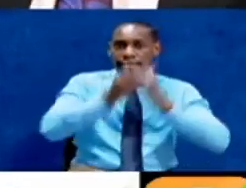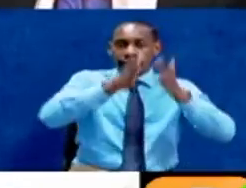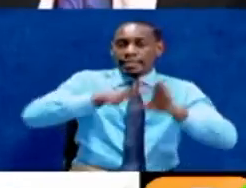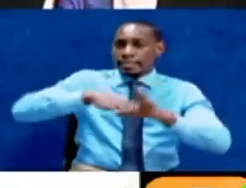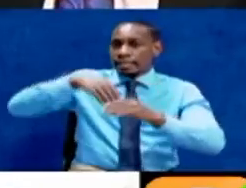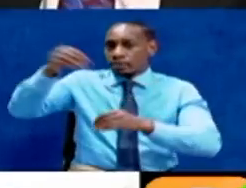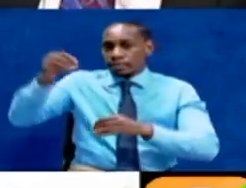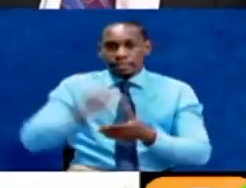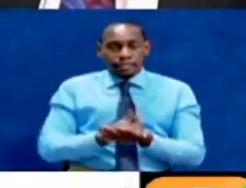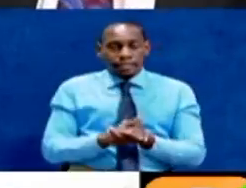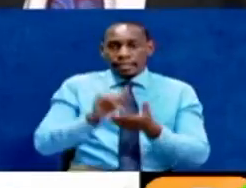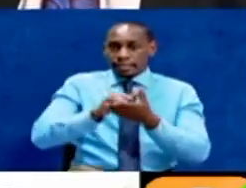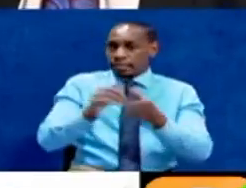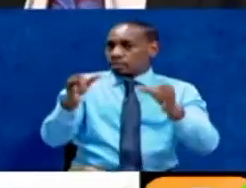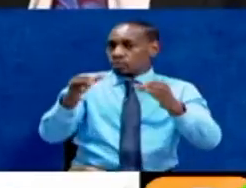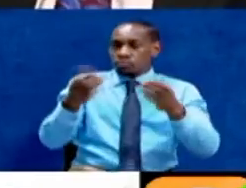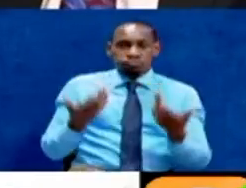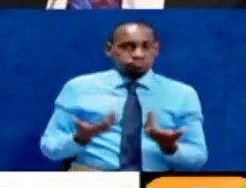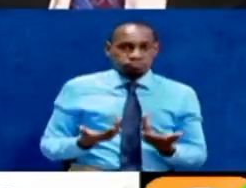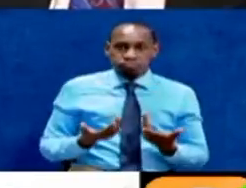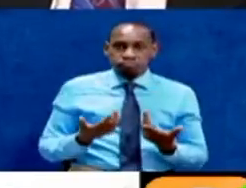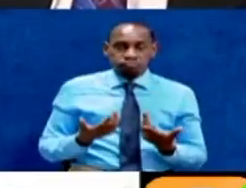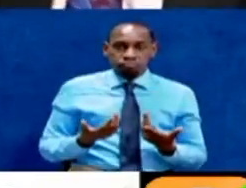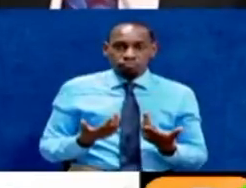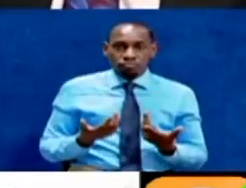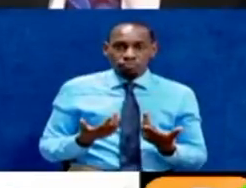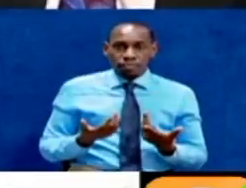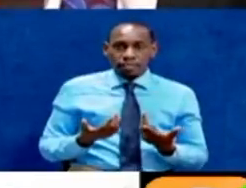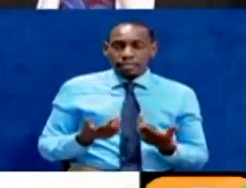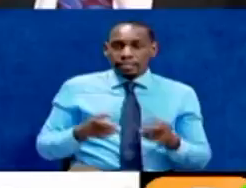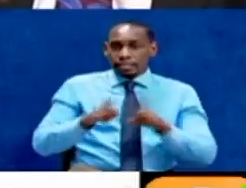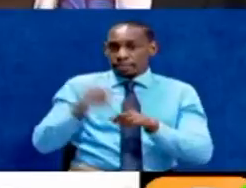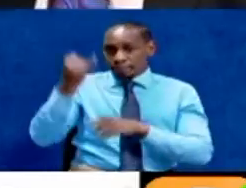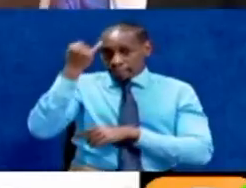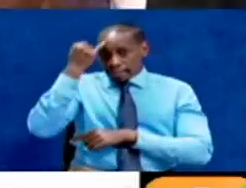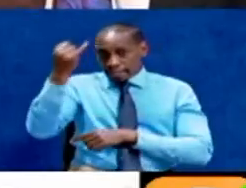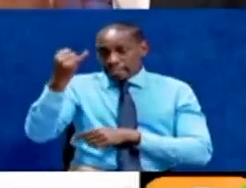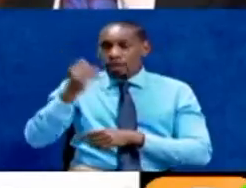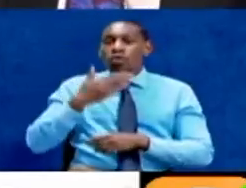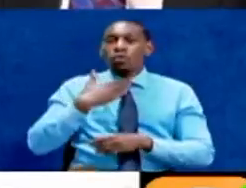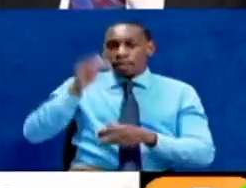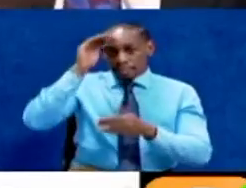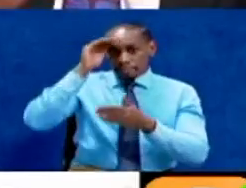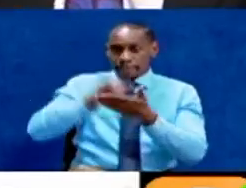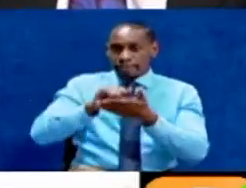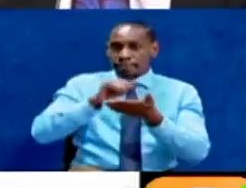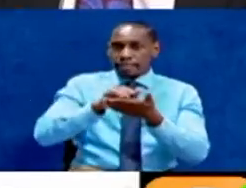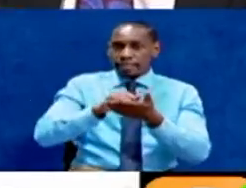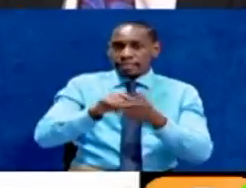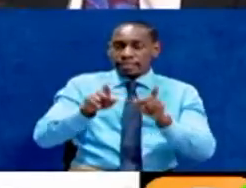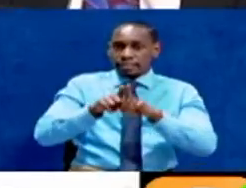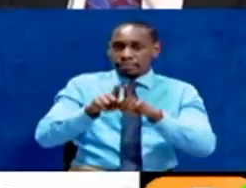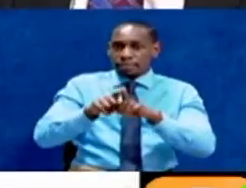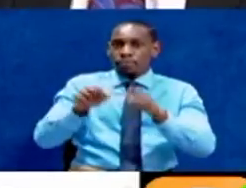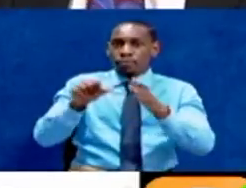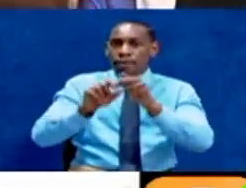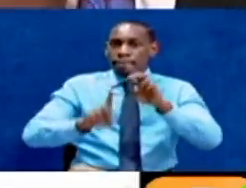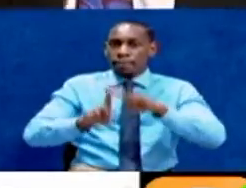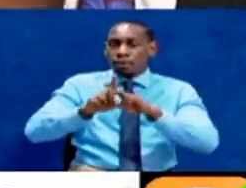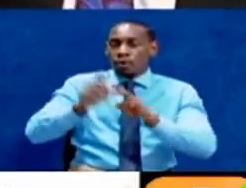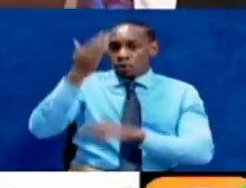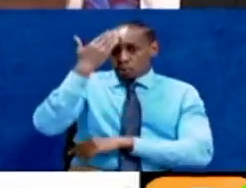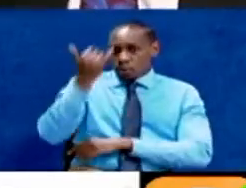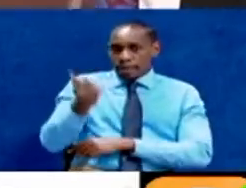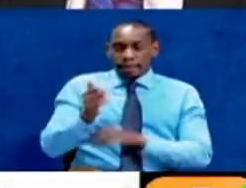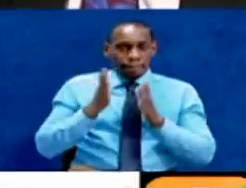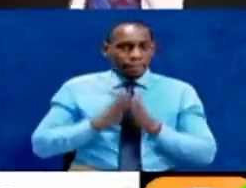outside that circle are out of the perception created and want to believe them so much, and this is what has caused us this problem. Because I